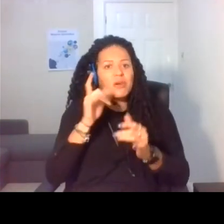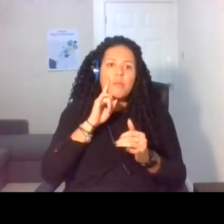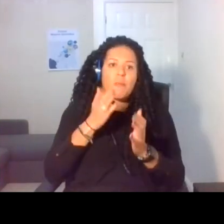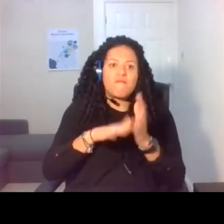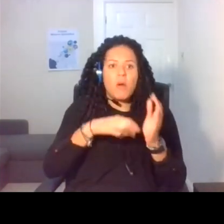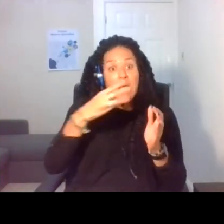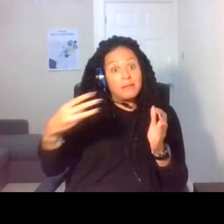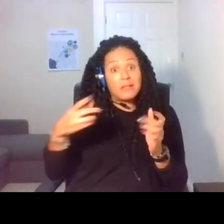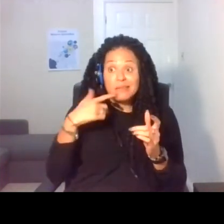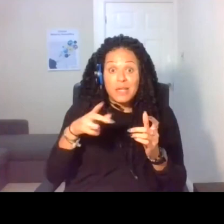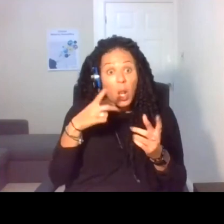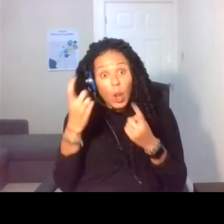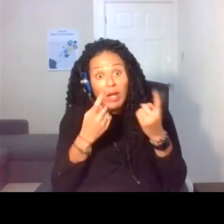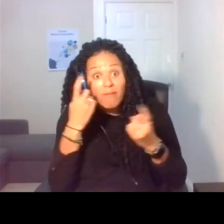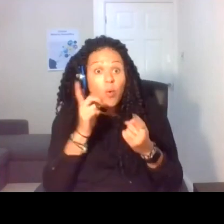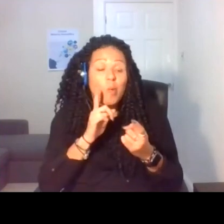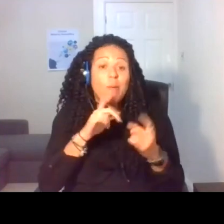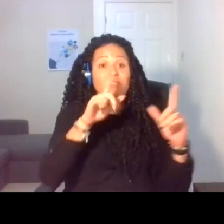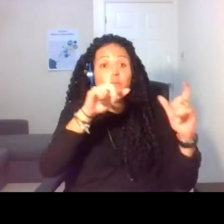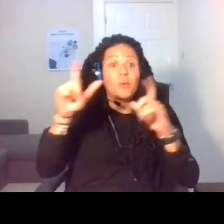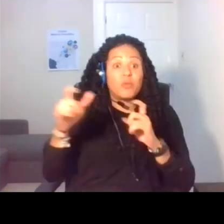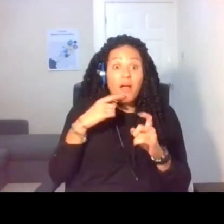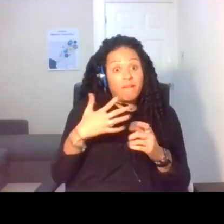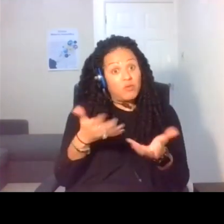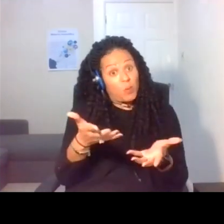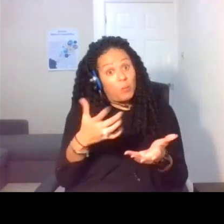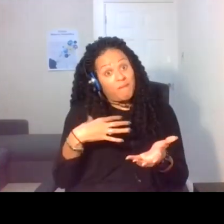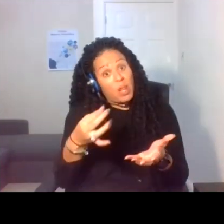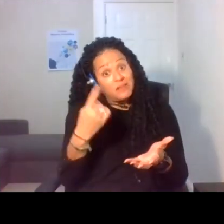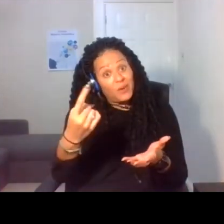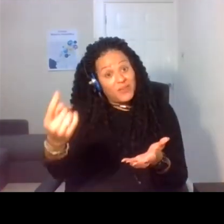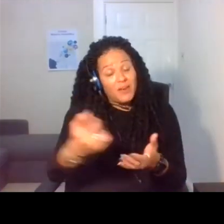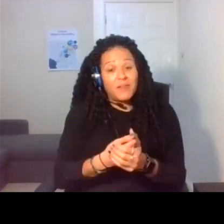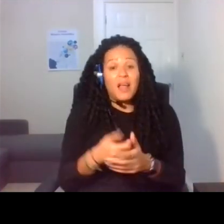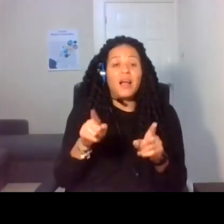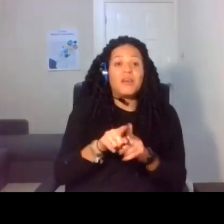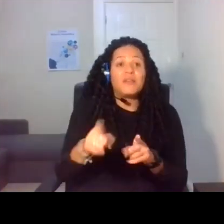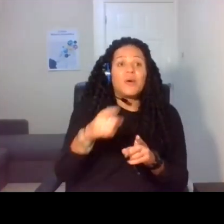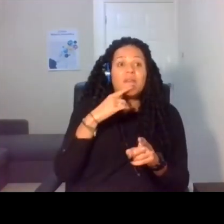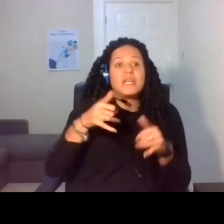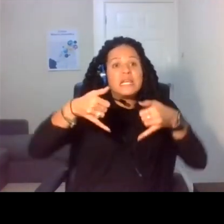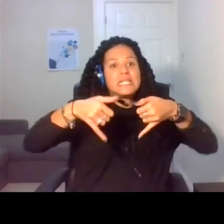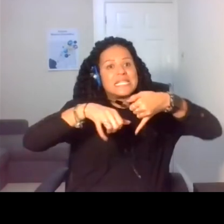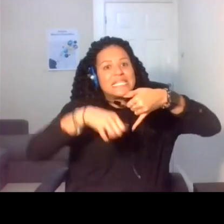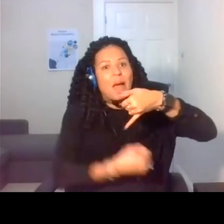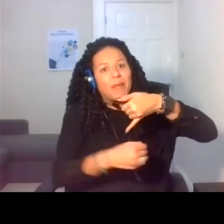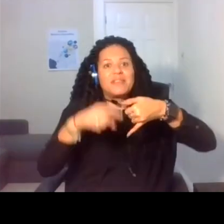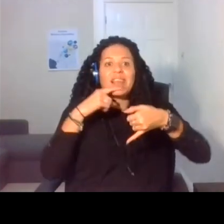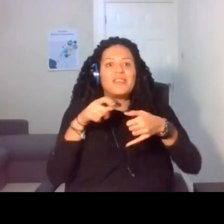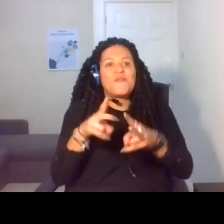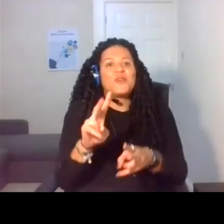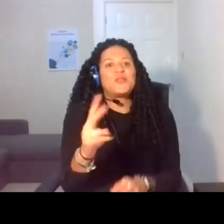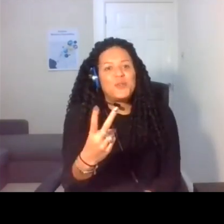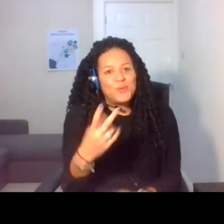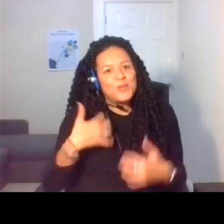for women to photograph, so feel free to put yourself forward for that. And of course, we have Snapping the Stiletto version 2 to look forward to.